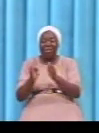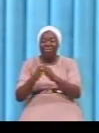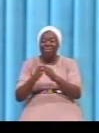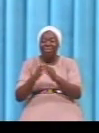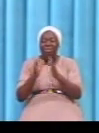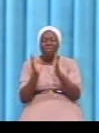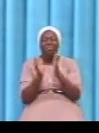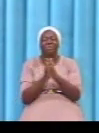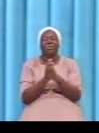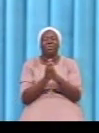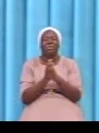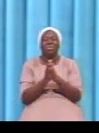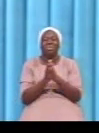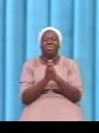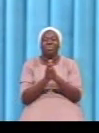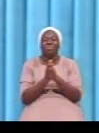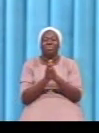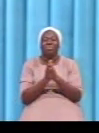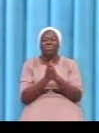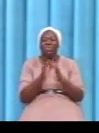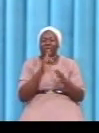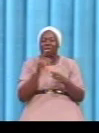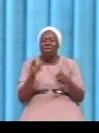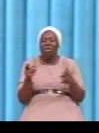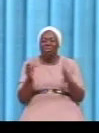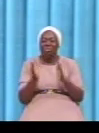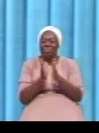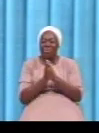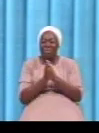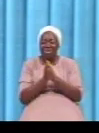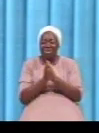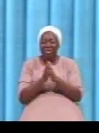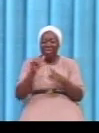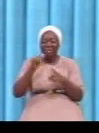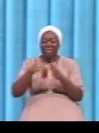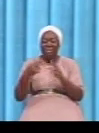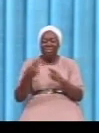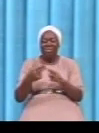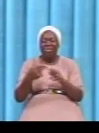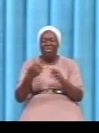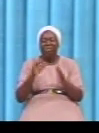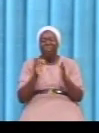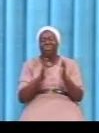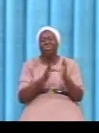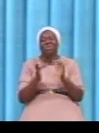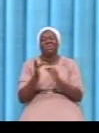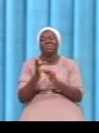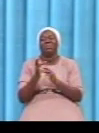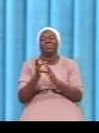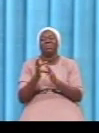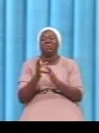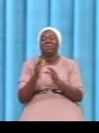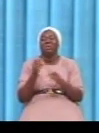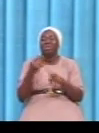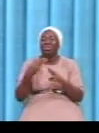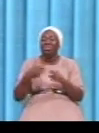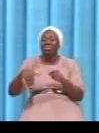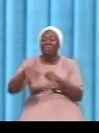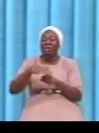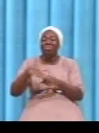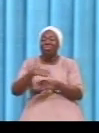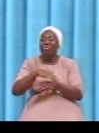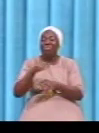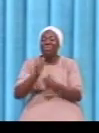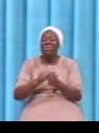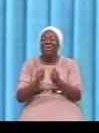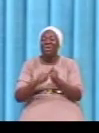mouth and pray. You are praying in the irresistible name, the name above all names,